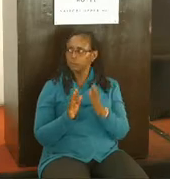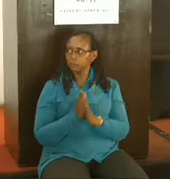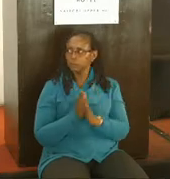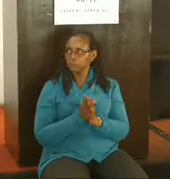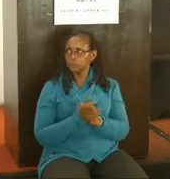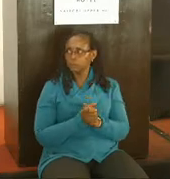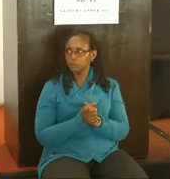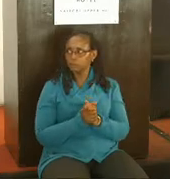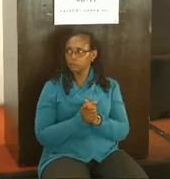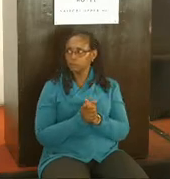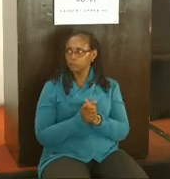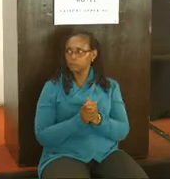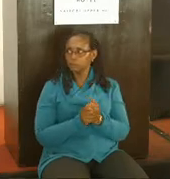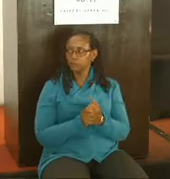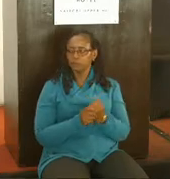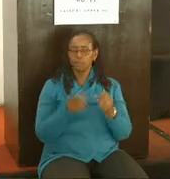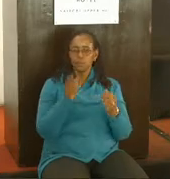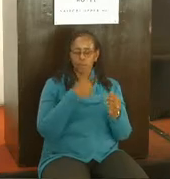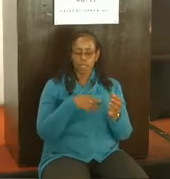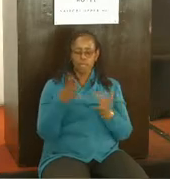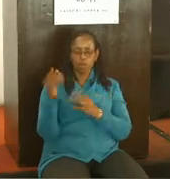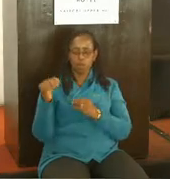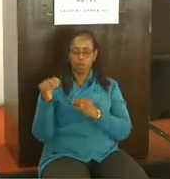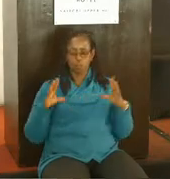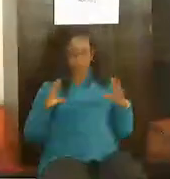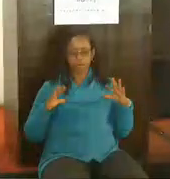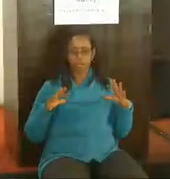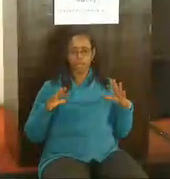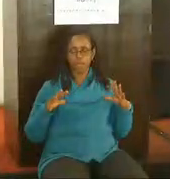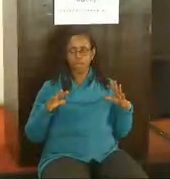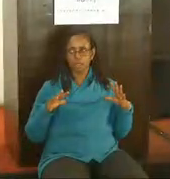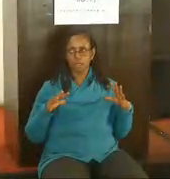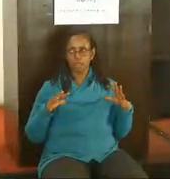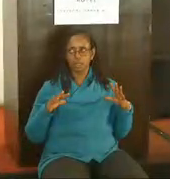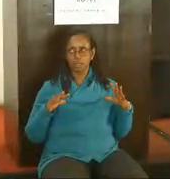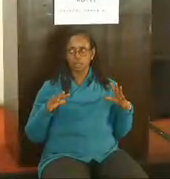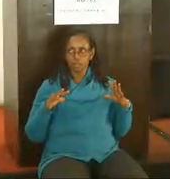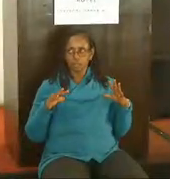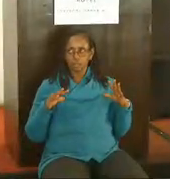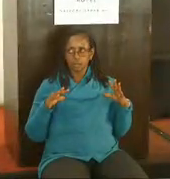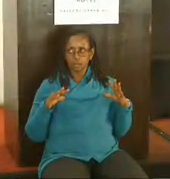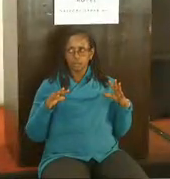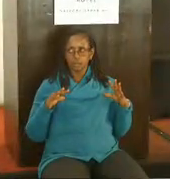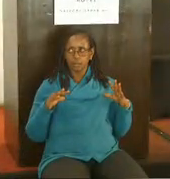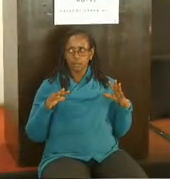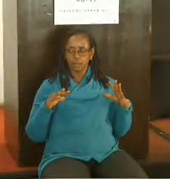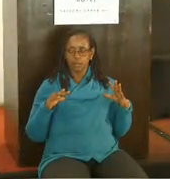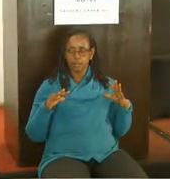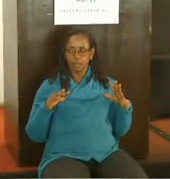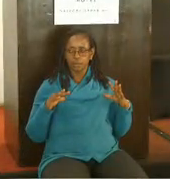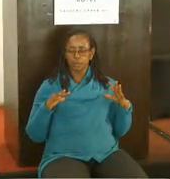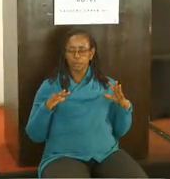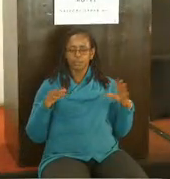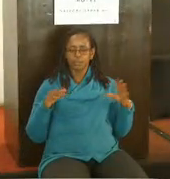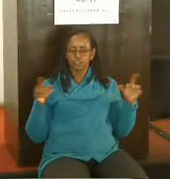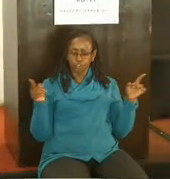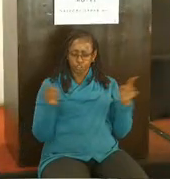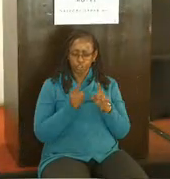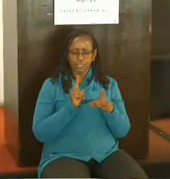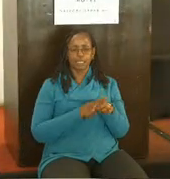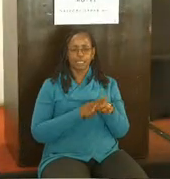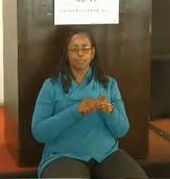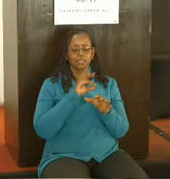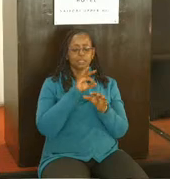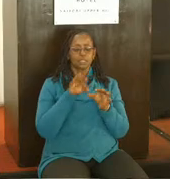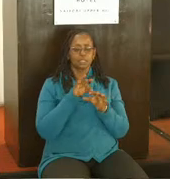invite us for tea break and maybe because we have release built over we will take a short time having